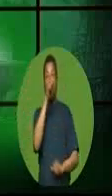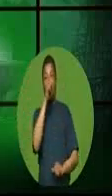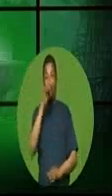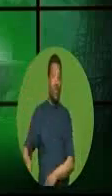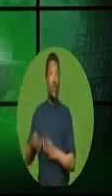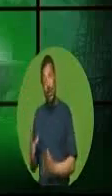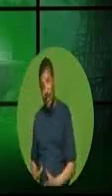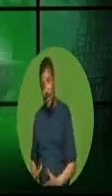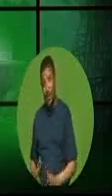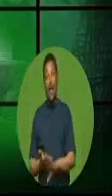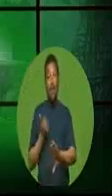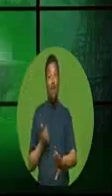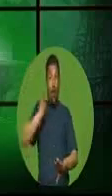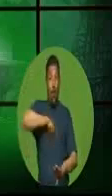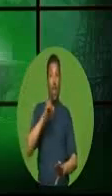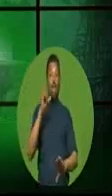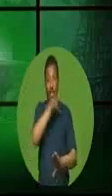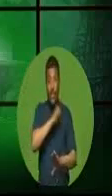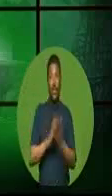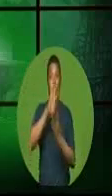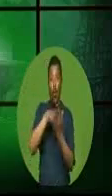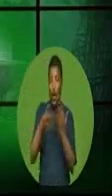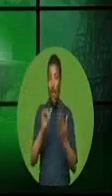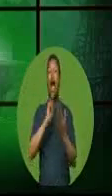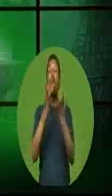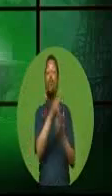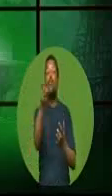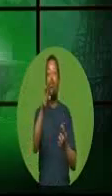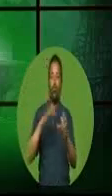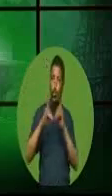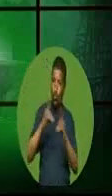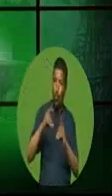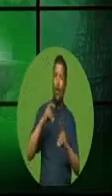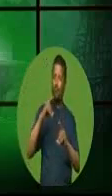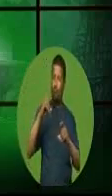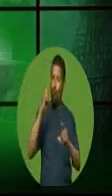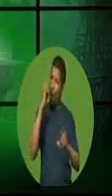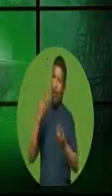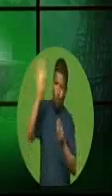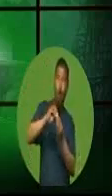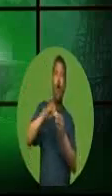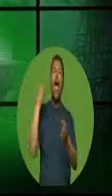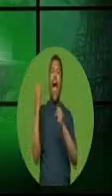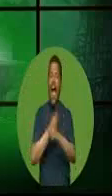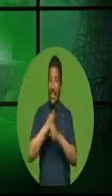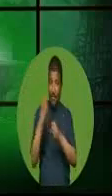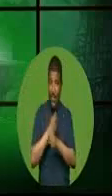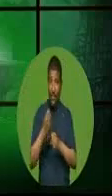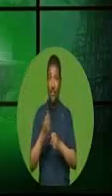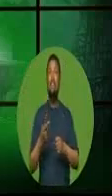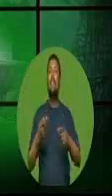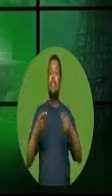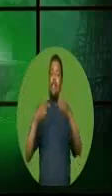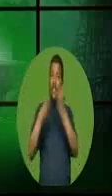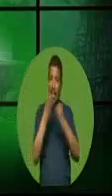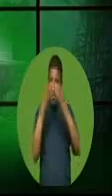Students, before we finish the program, I want you to do one more activity on the trade restrictions based